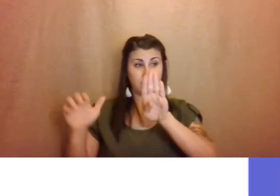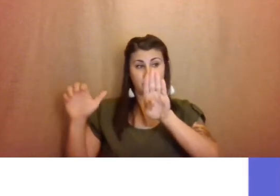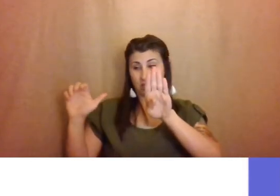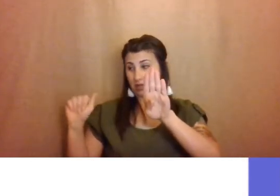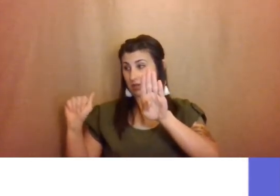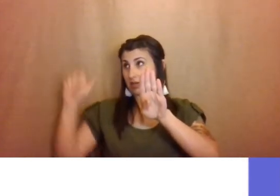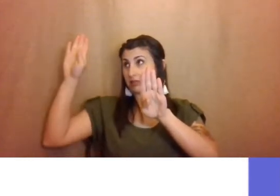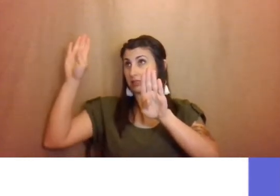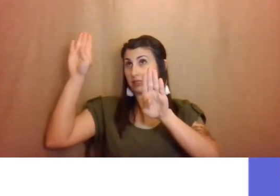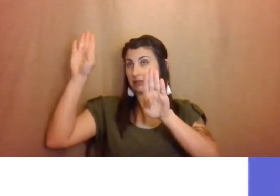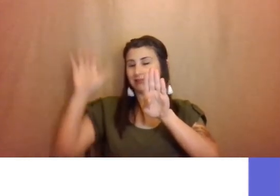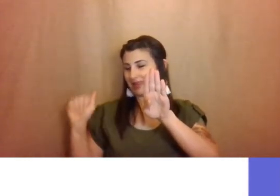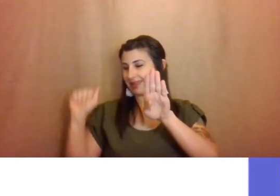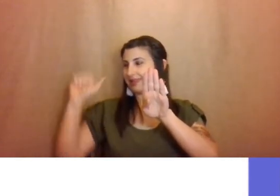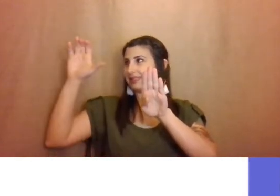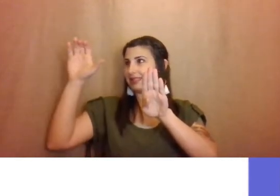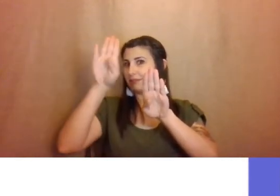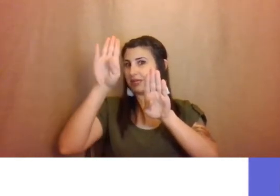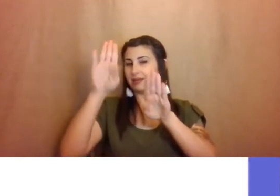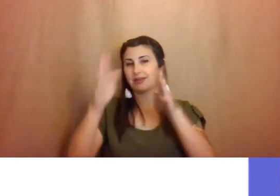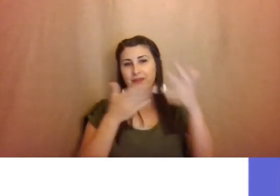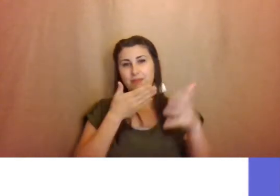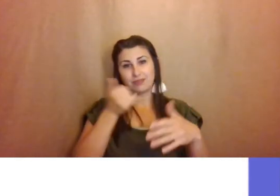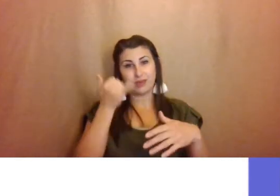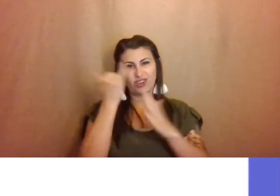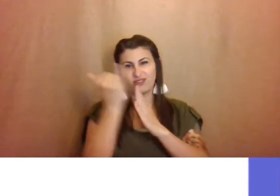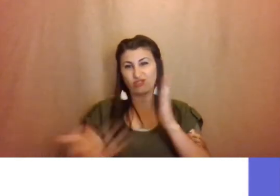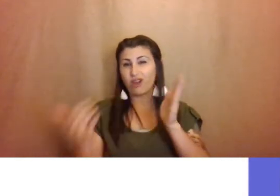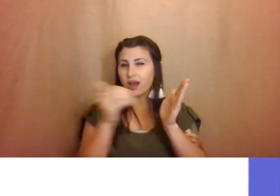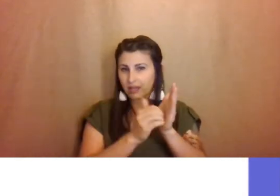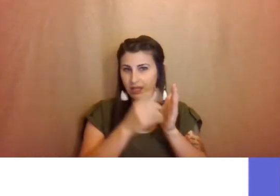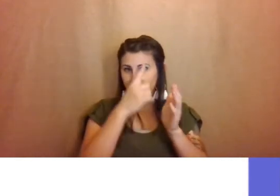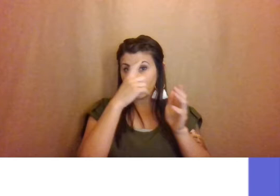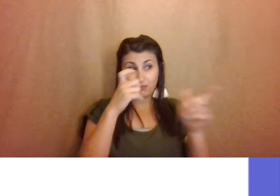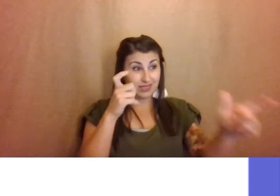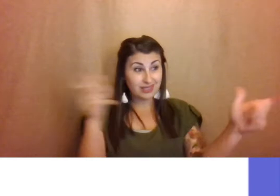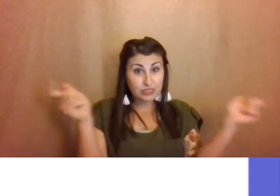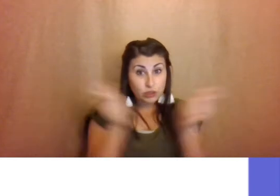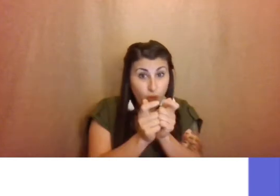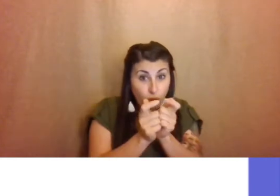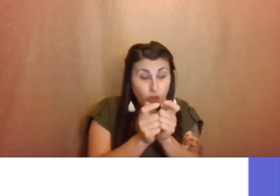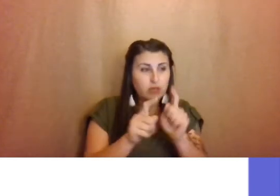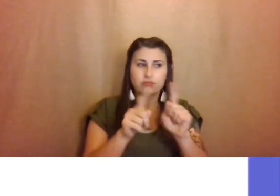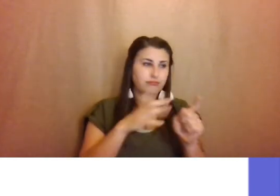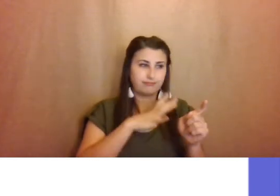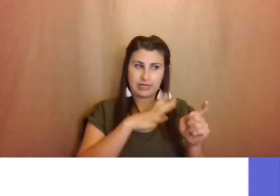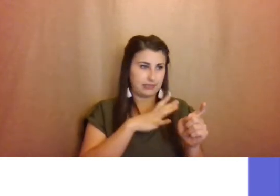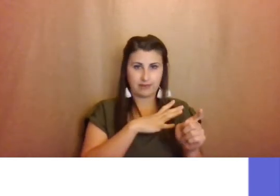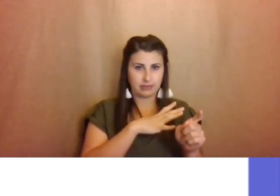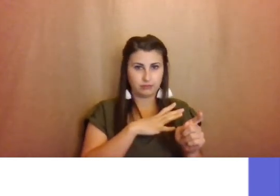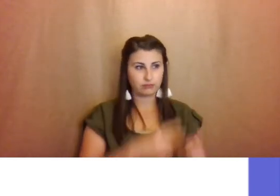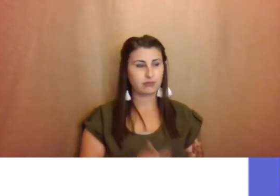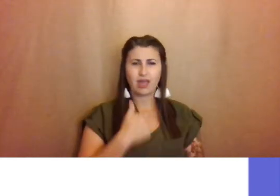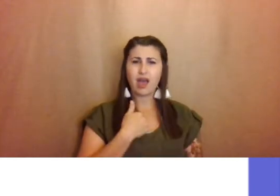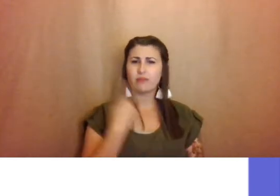ACB, ACB. It might be a good idea to redraw that. And again, this is much smaller than this one, but that's